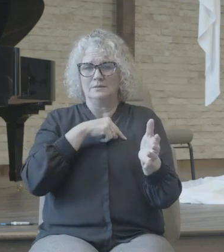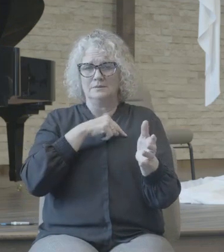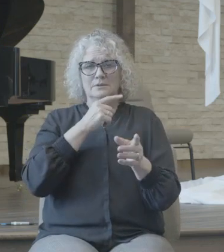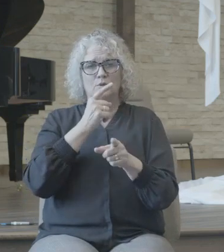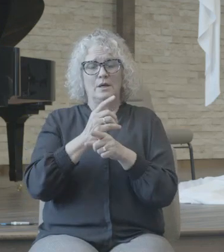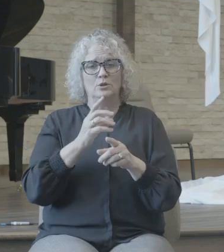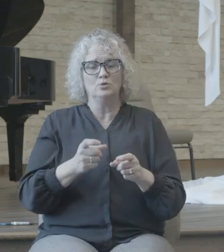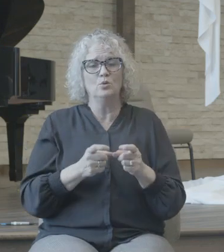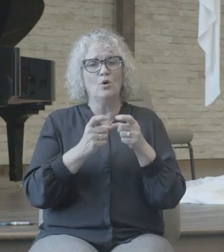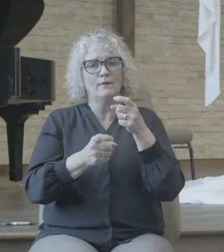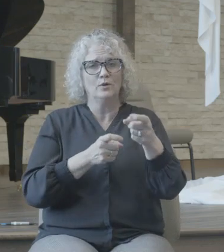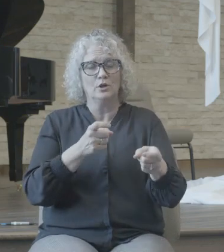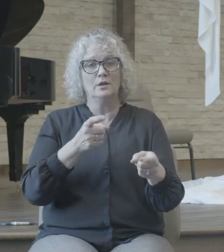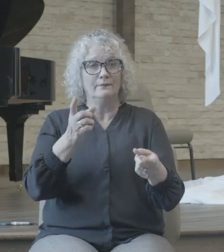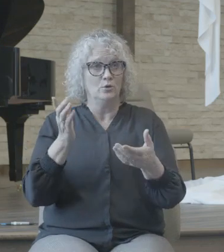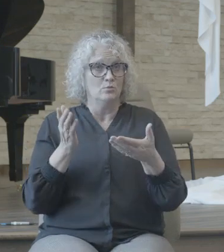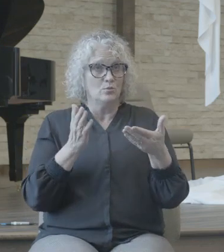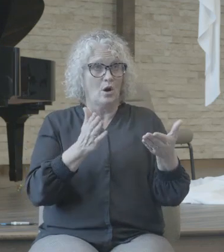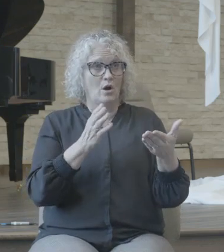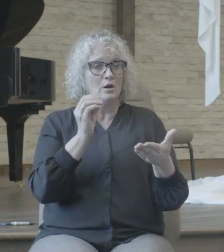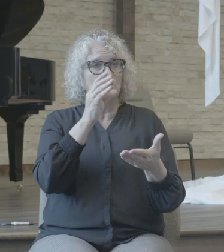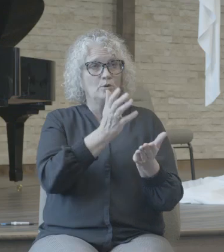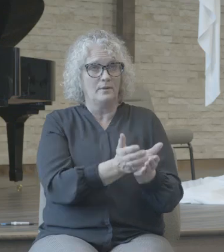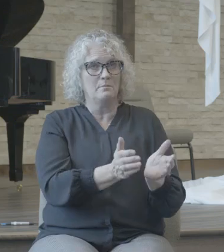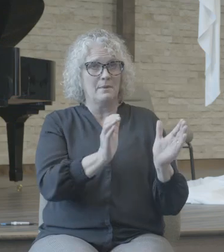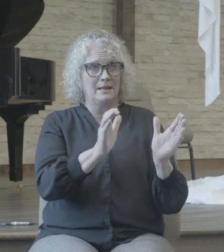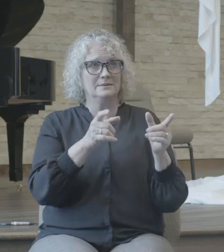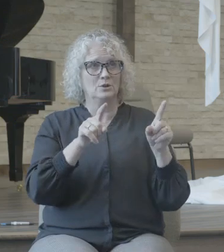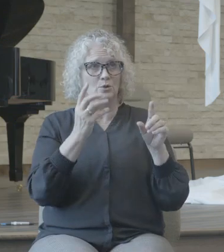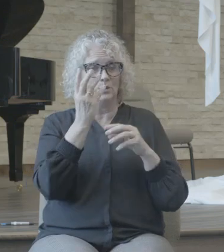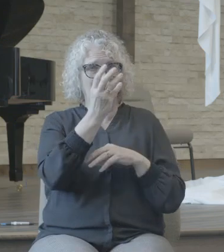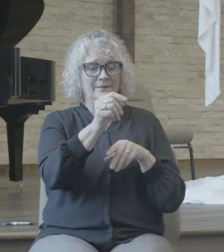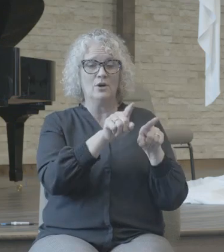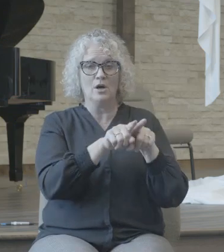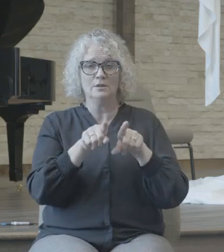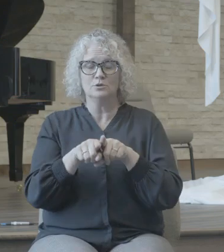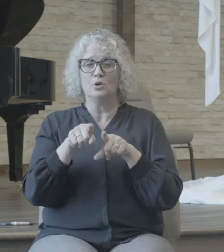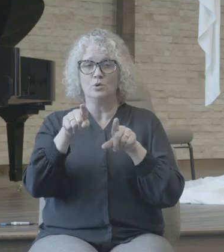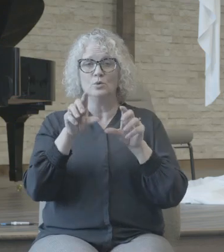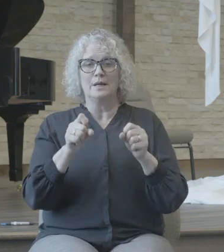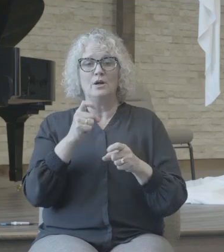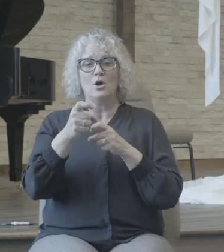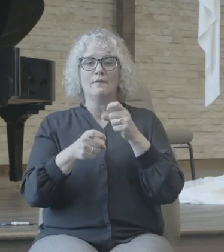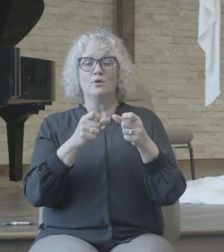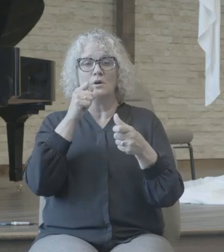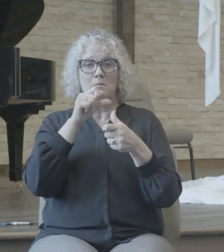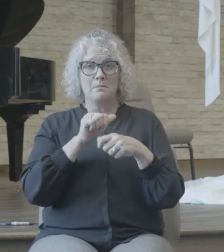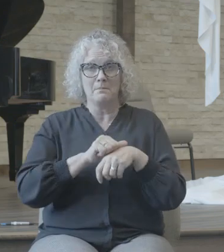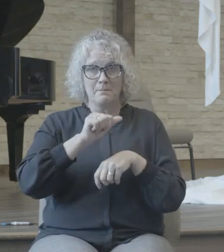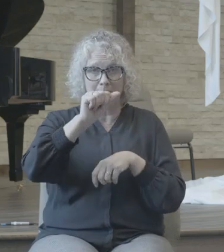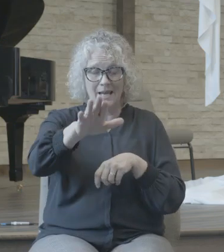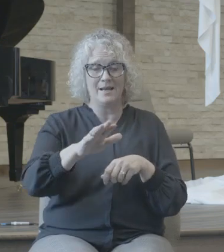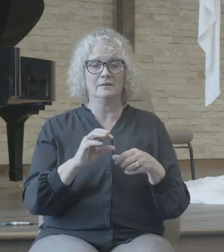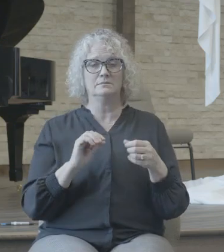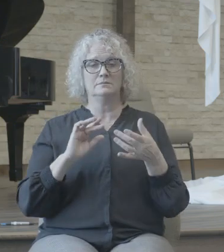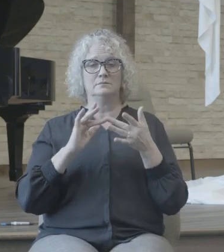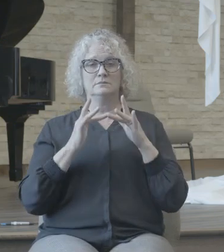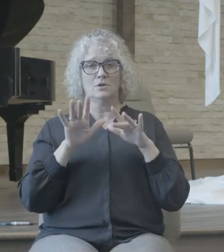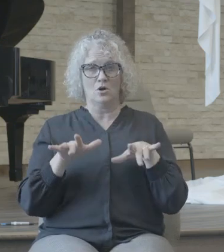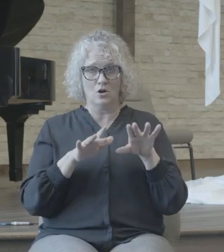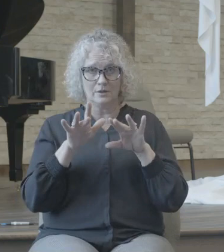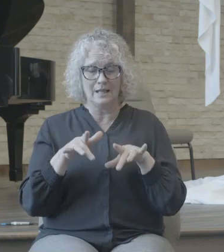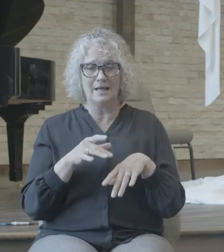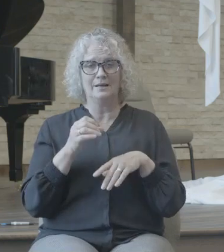you brought your offering with you today, you can place it in the baskets as you leave. You can also make an offering by mail, online, or using